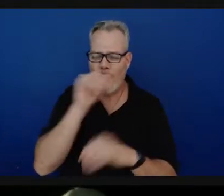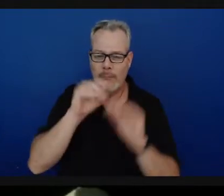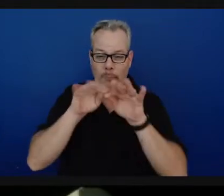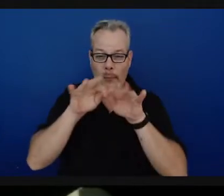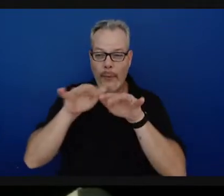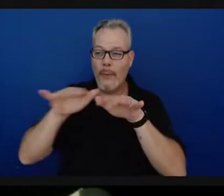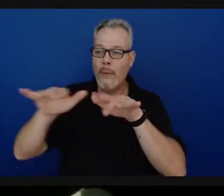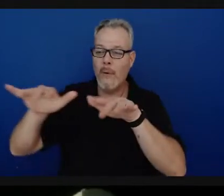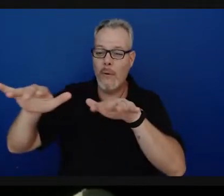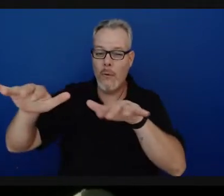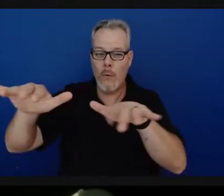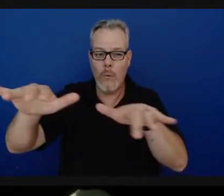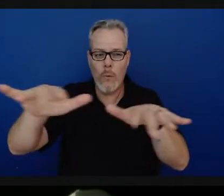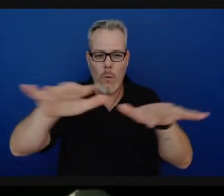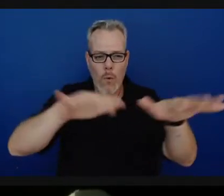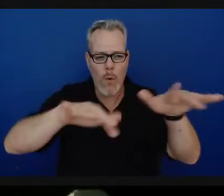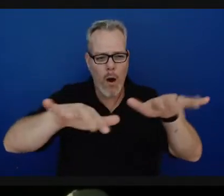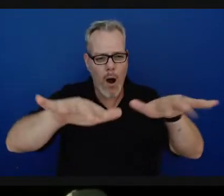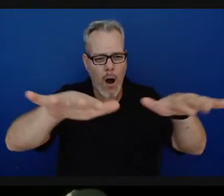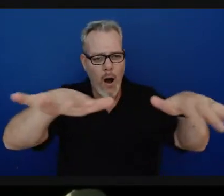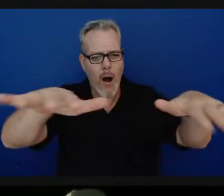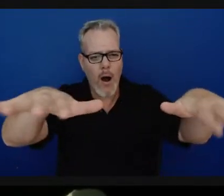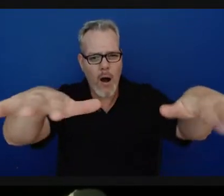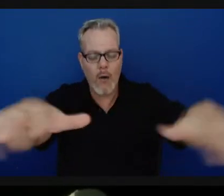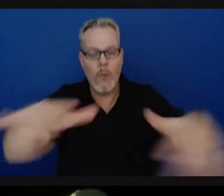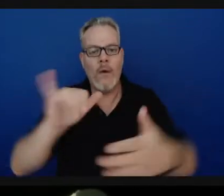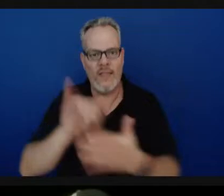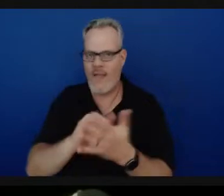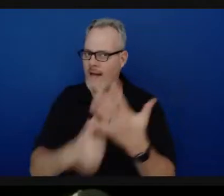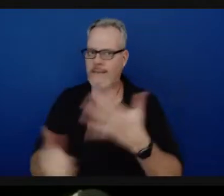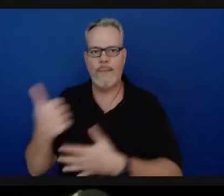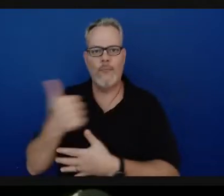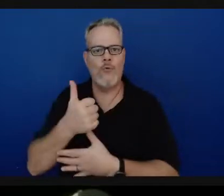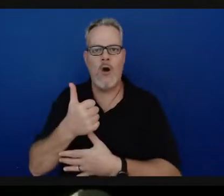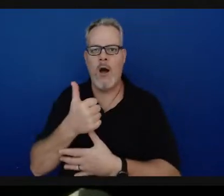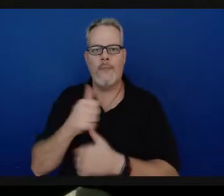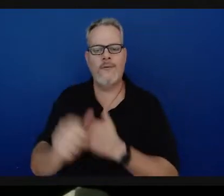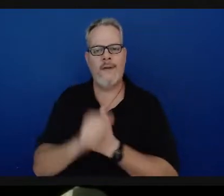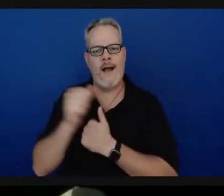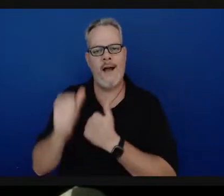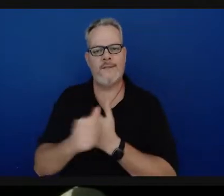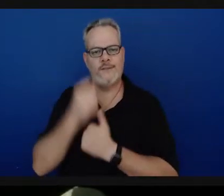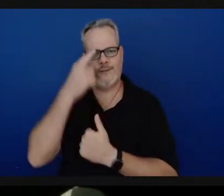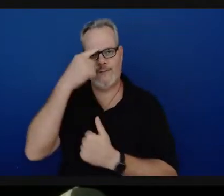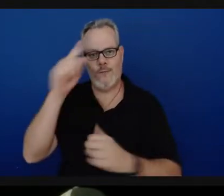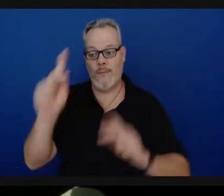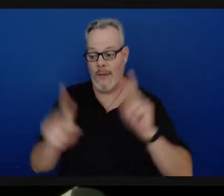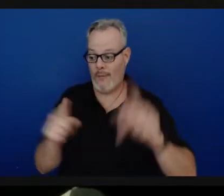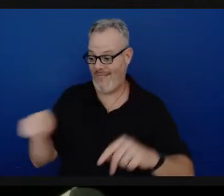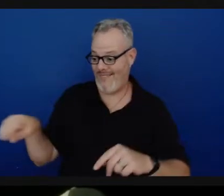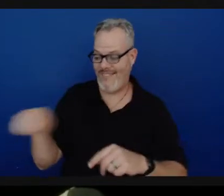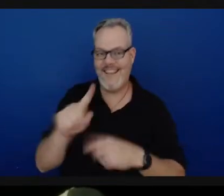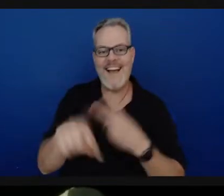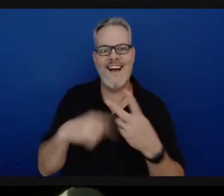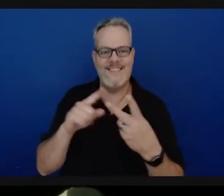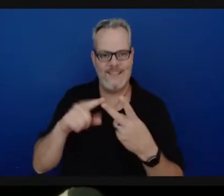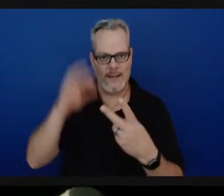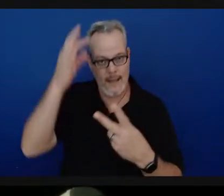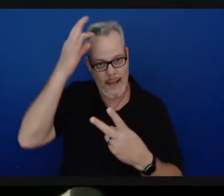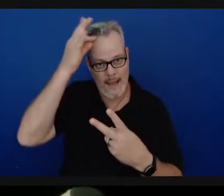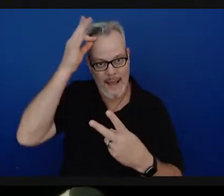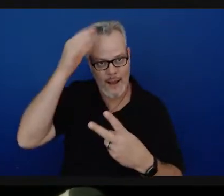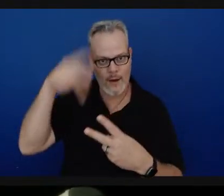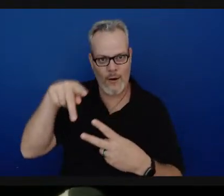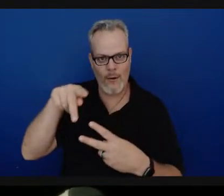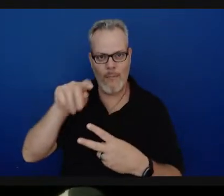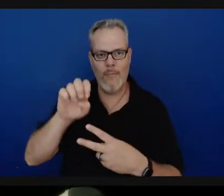area. And that is the primary hazard for people at this point in time, the gases and the Pele's hair, which is falling out from the plume as well.